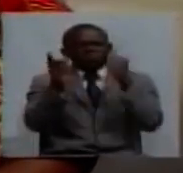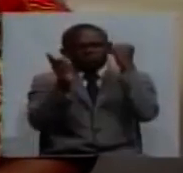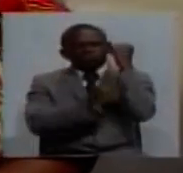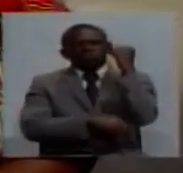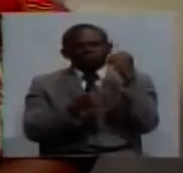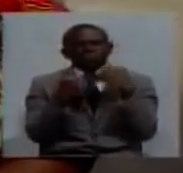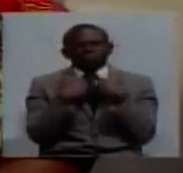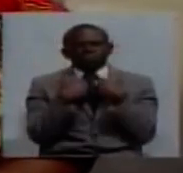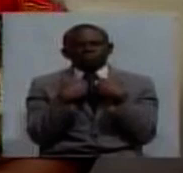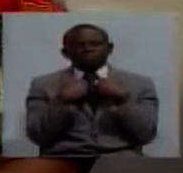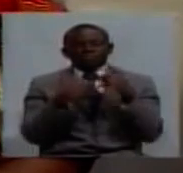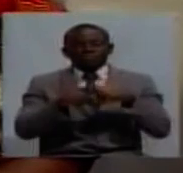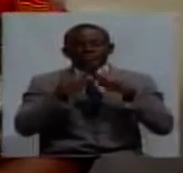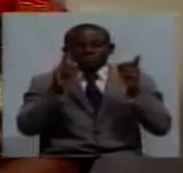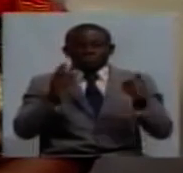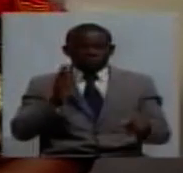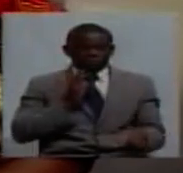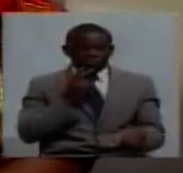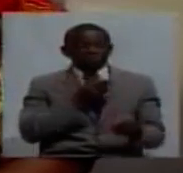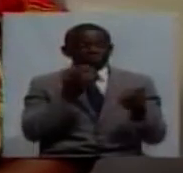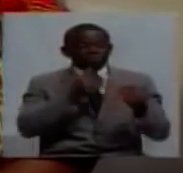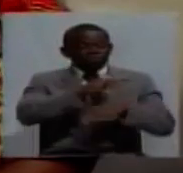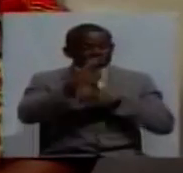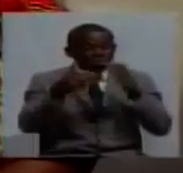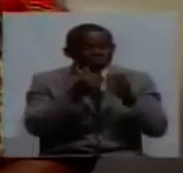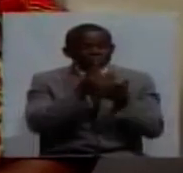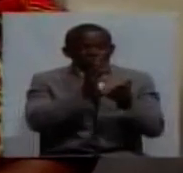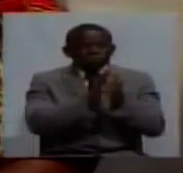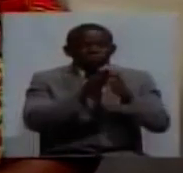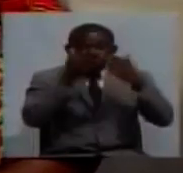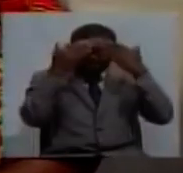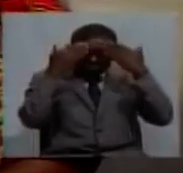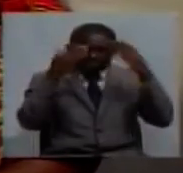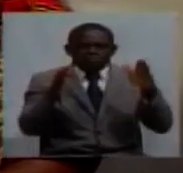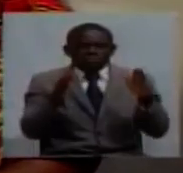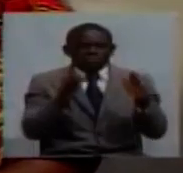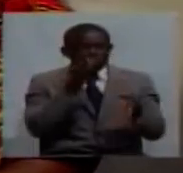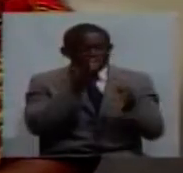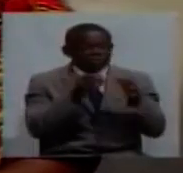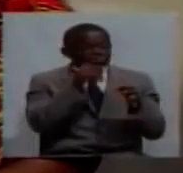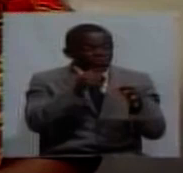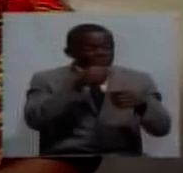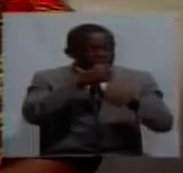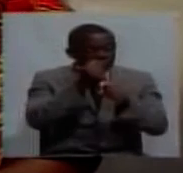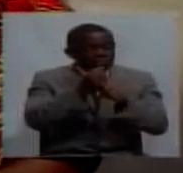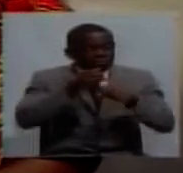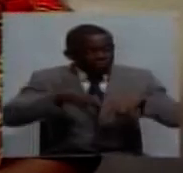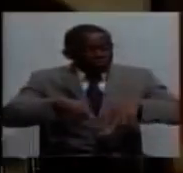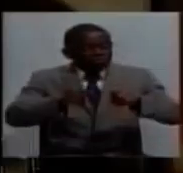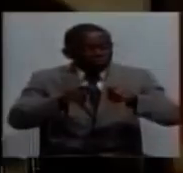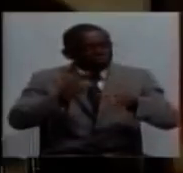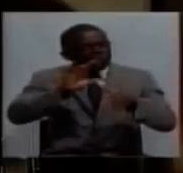that we send a clear message that this is unacceptable and there are consequences when this happens. How do you send a message